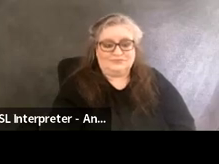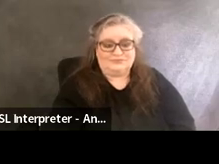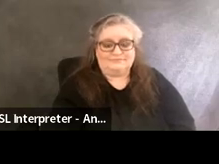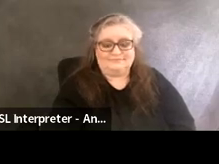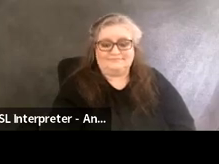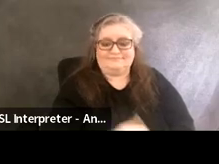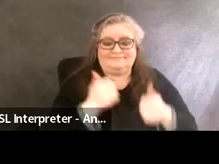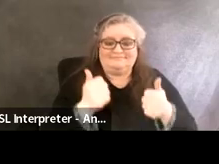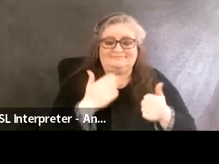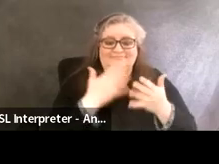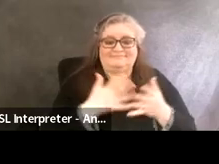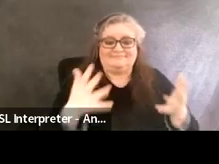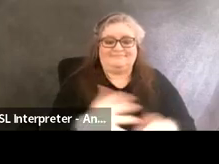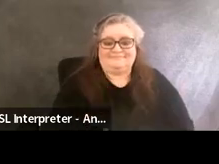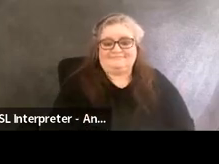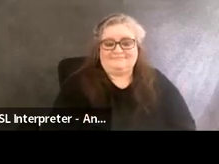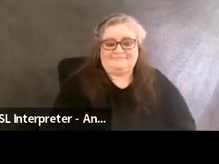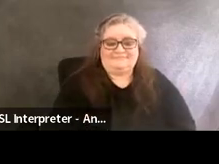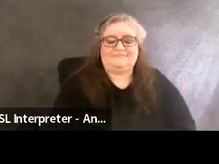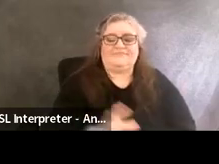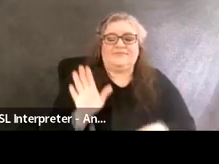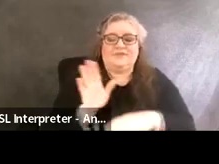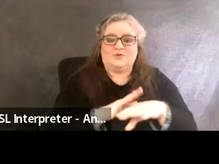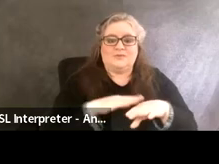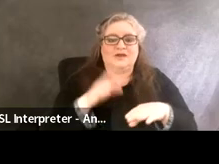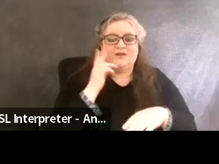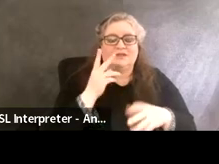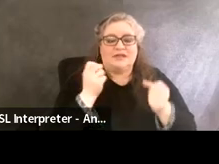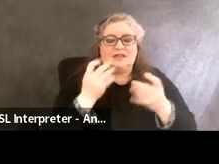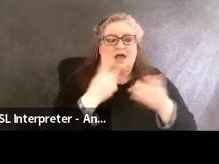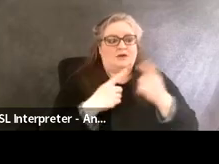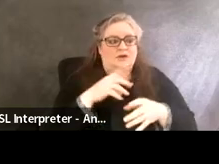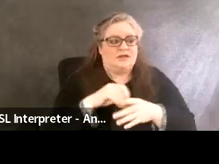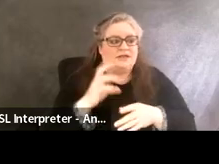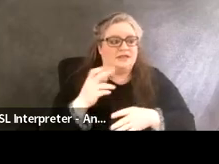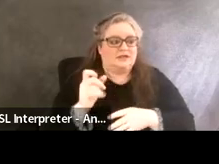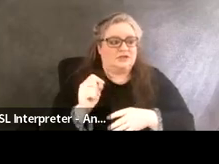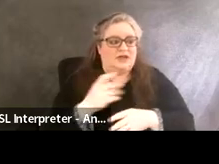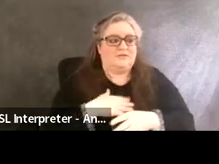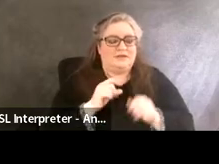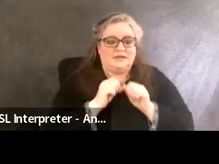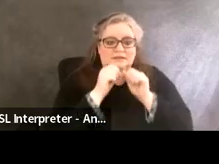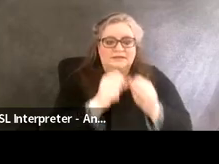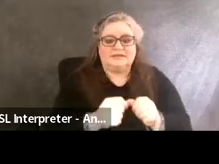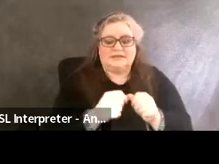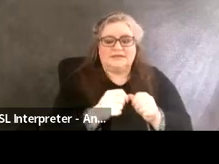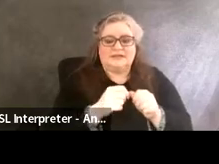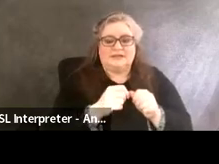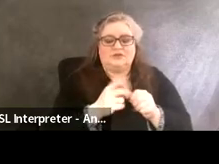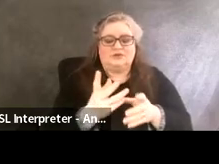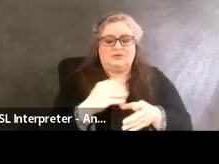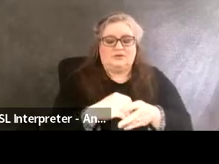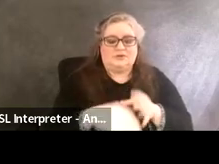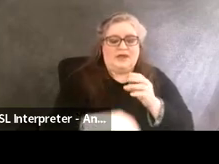Great. Thank you so much, Megan. So just a reminder, I see a lot of questions in the chat. Please continue to put questions in the